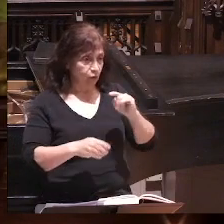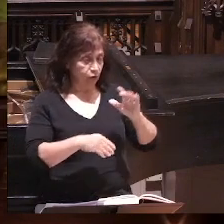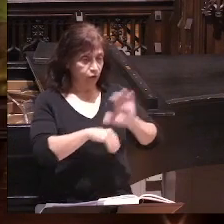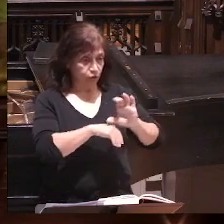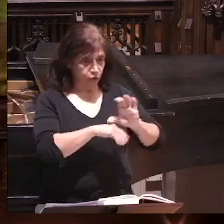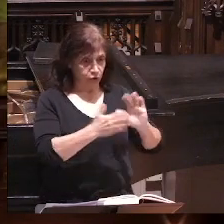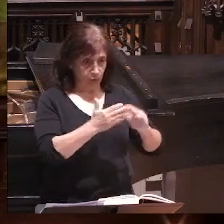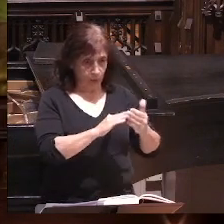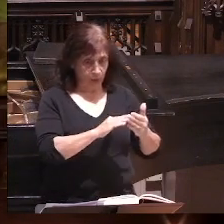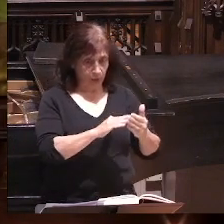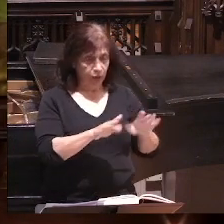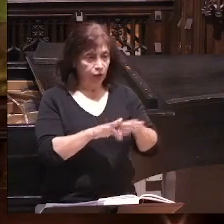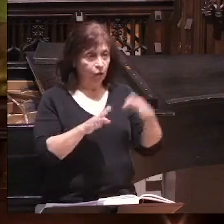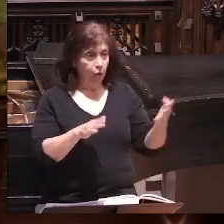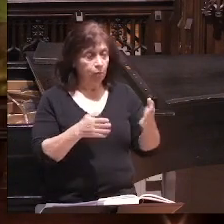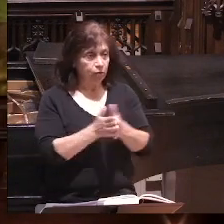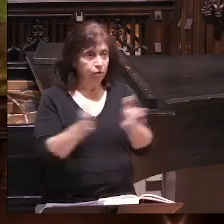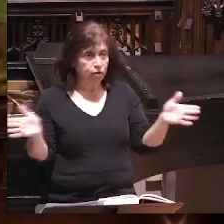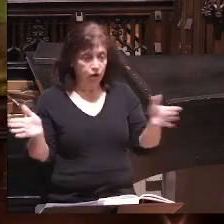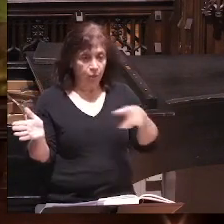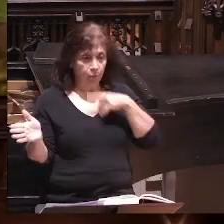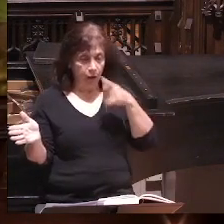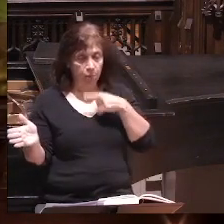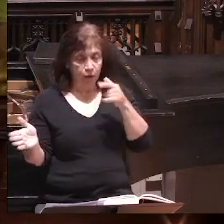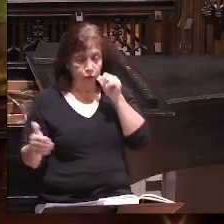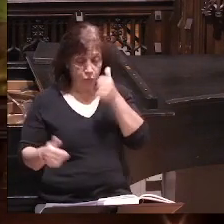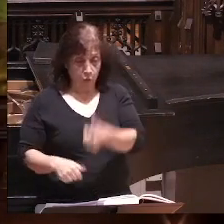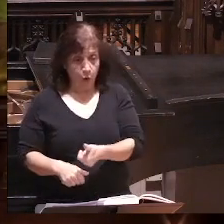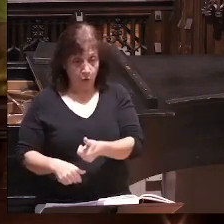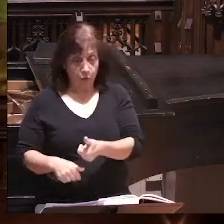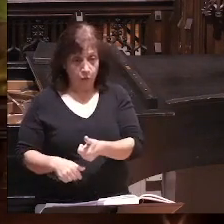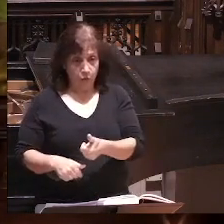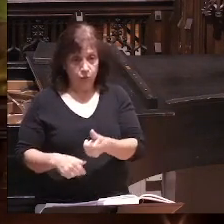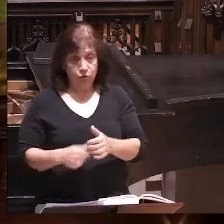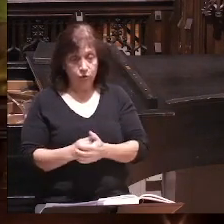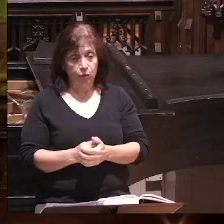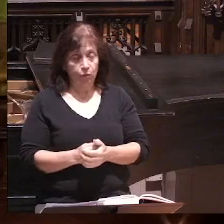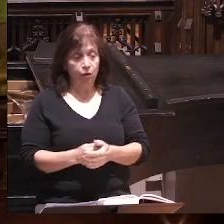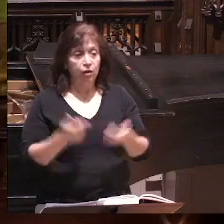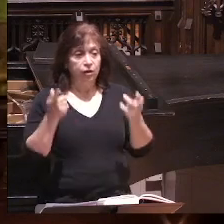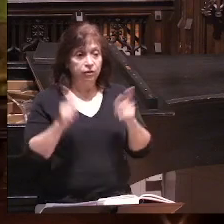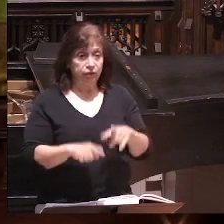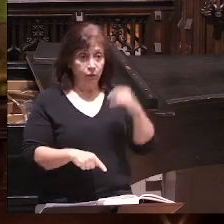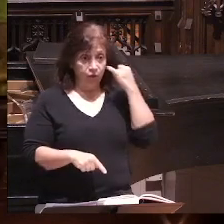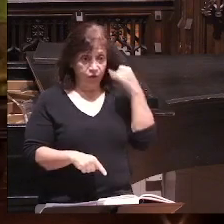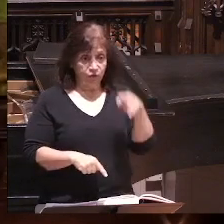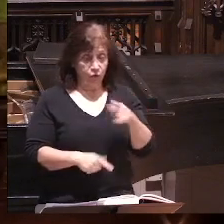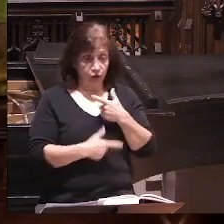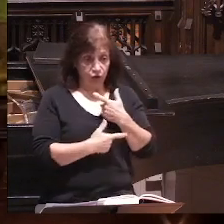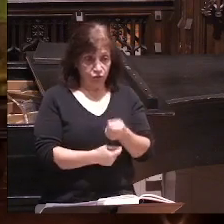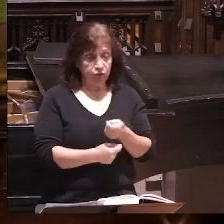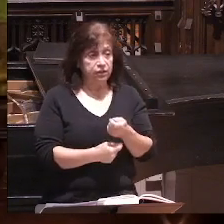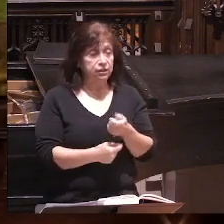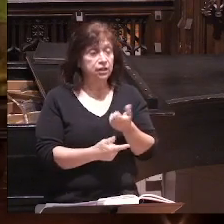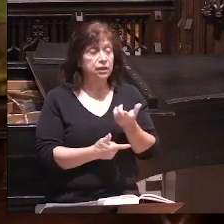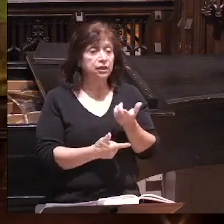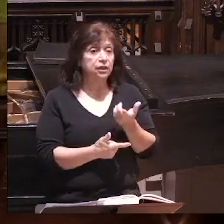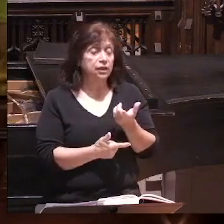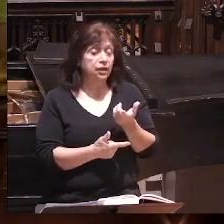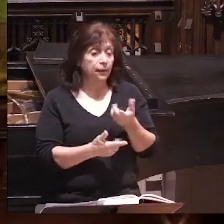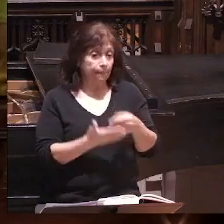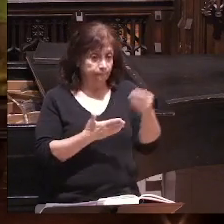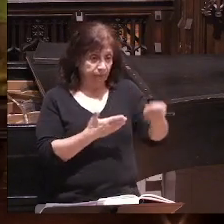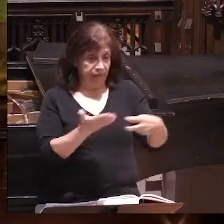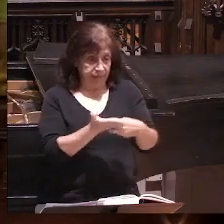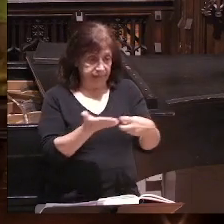will be open to the general public tomorrow. So I would say if you are interested in getting